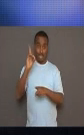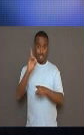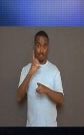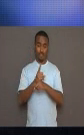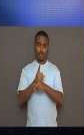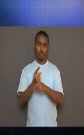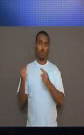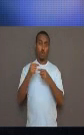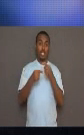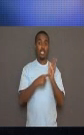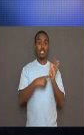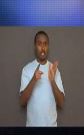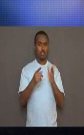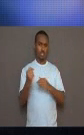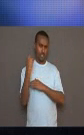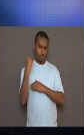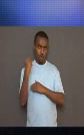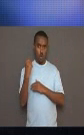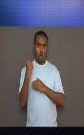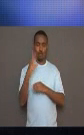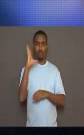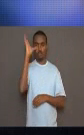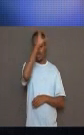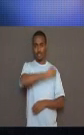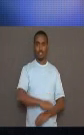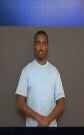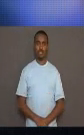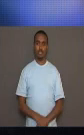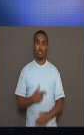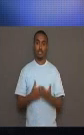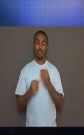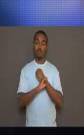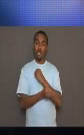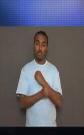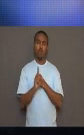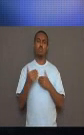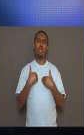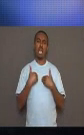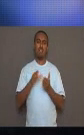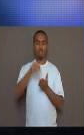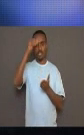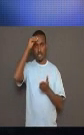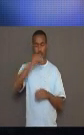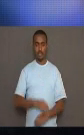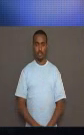to" indicate a strong prediction based on what we have learned.